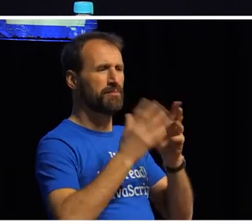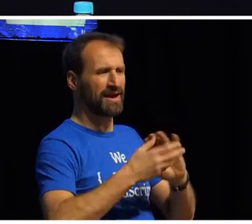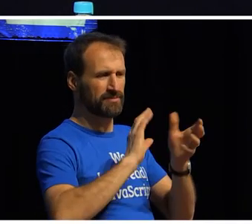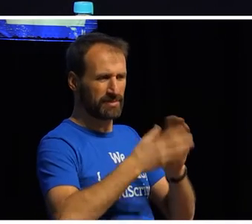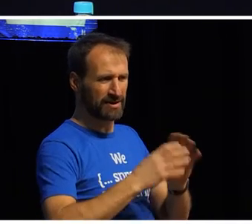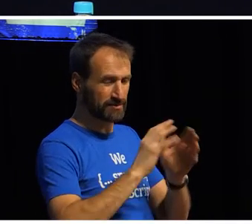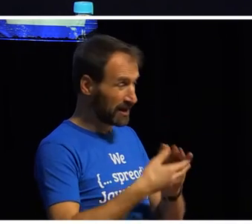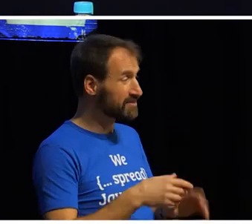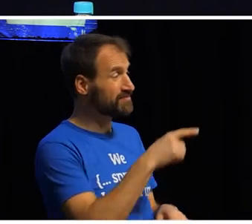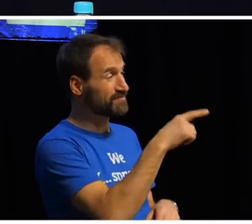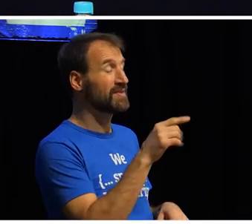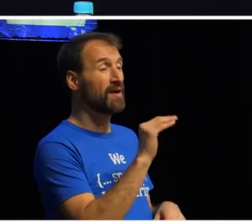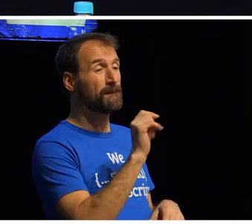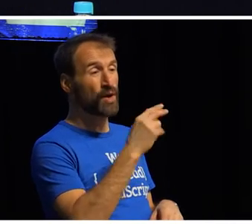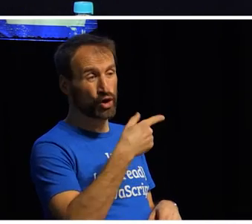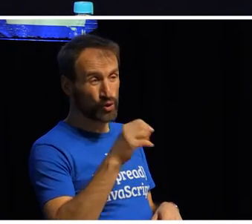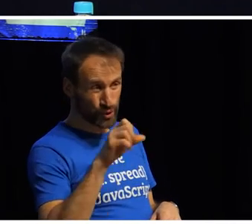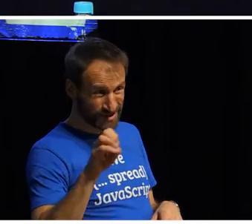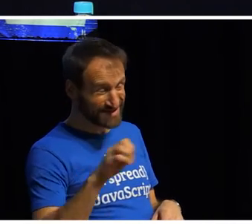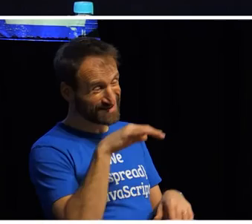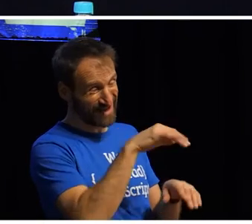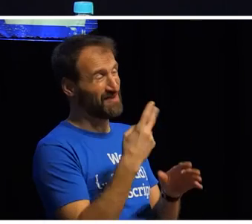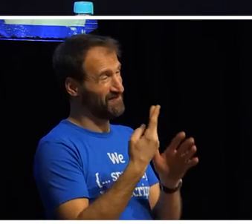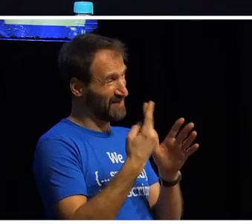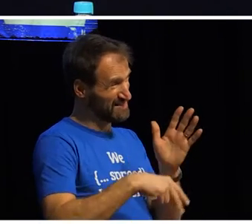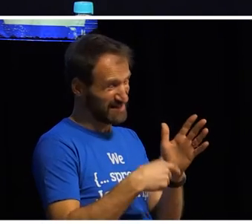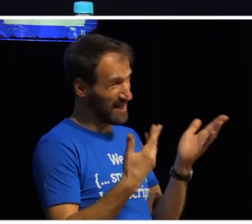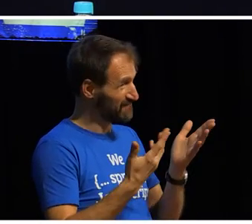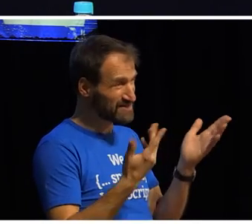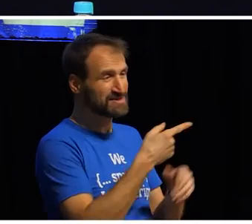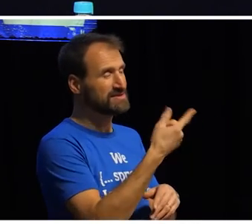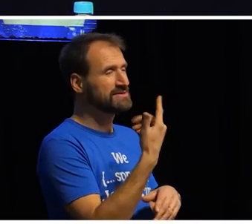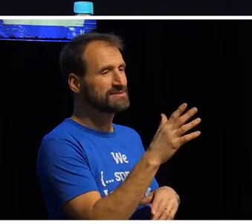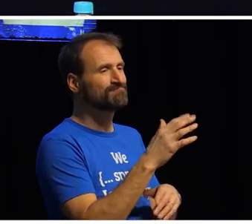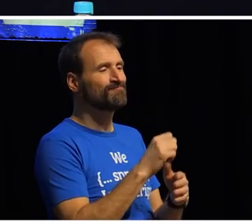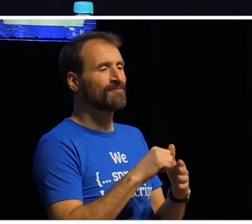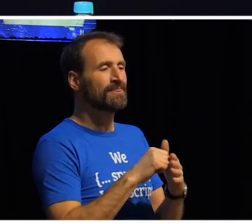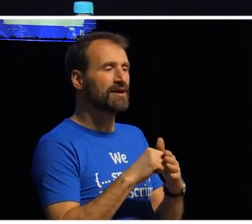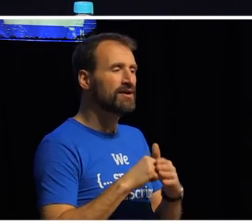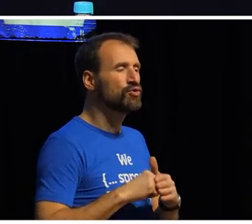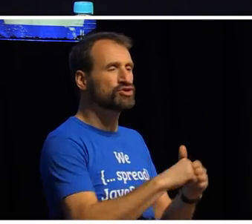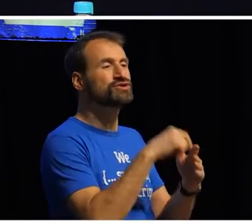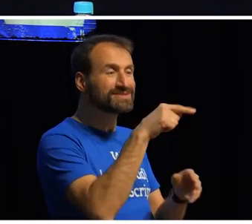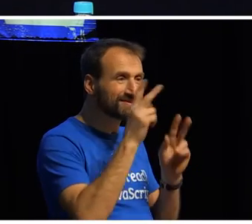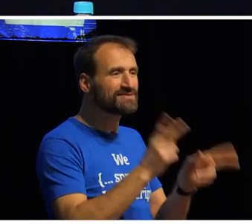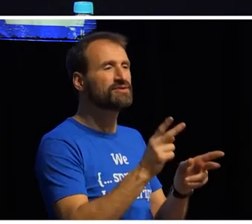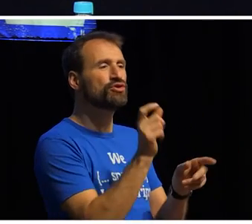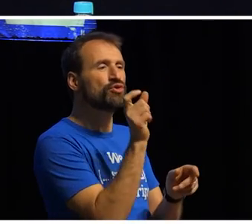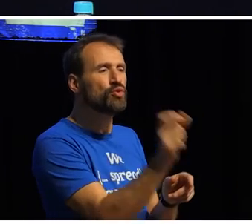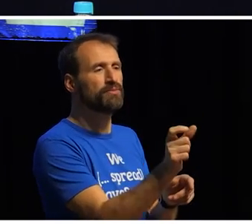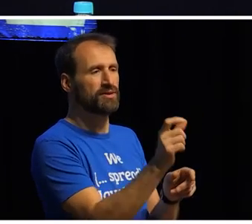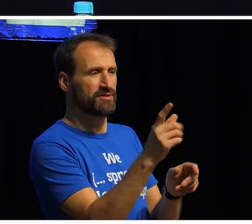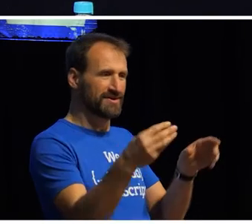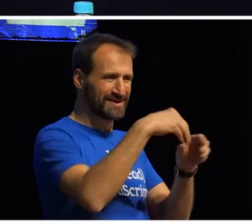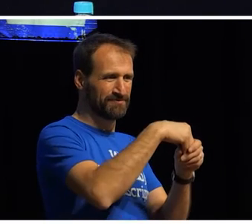Mongoose indeed had a vulnerability where it did not enforce the the rights type that goes into the component so what we're gonna do to exploit this is